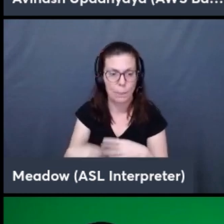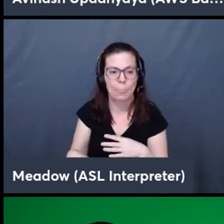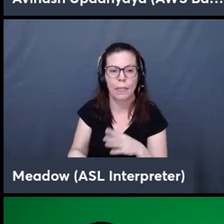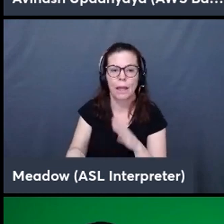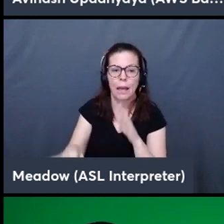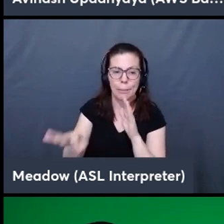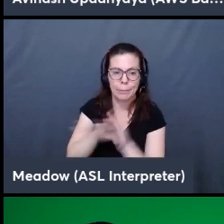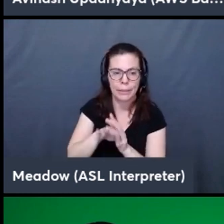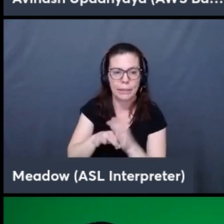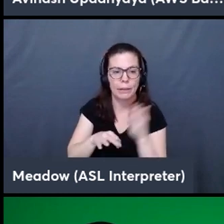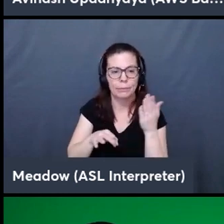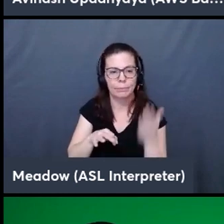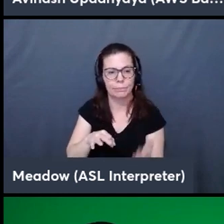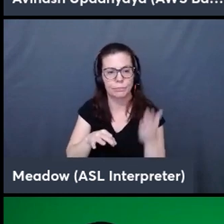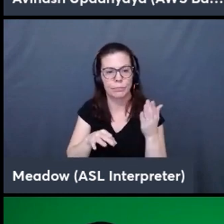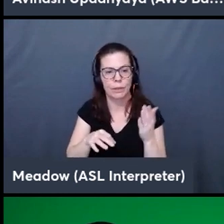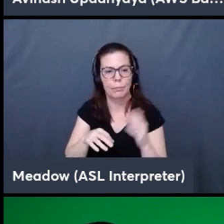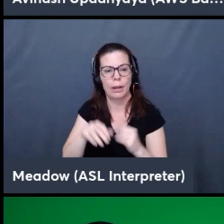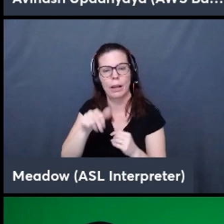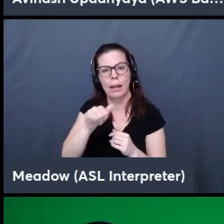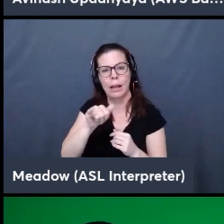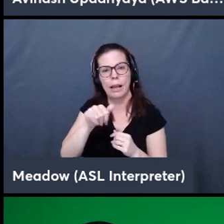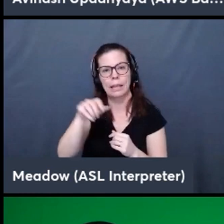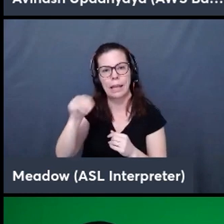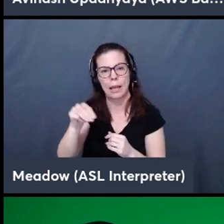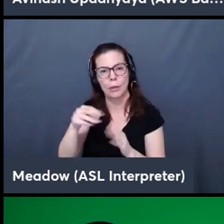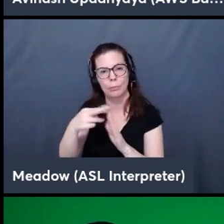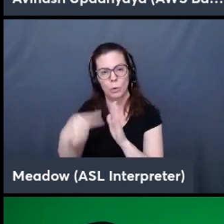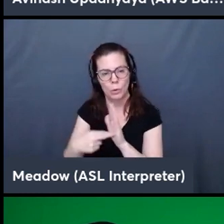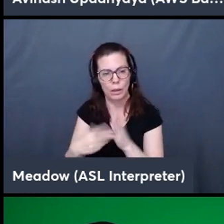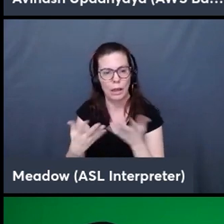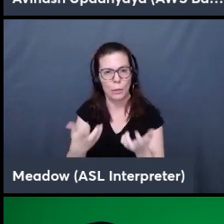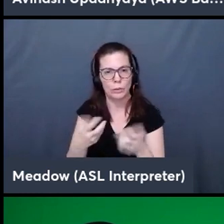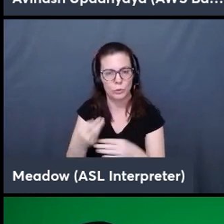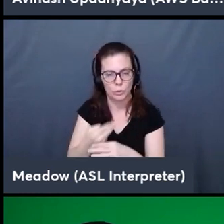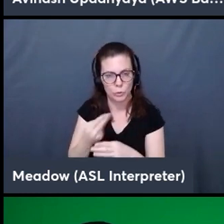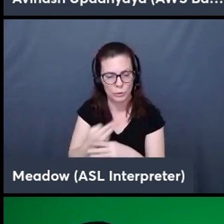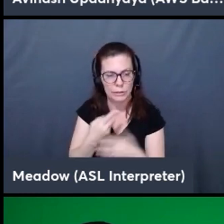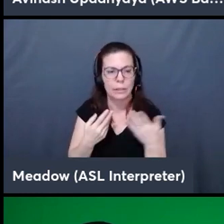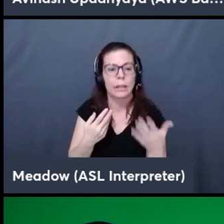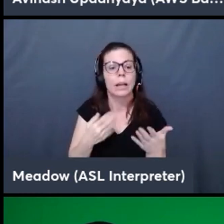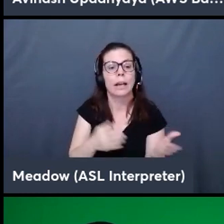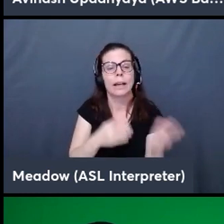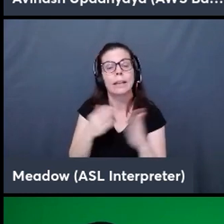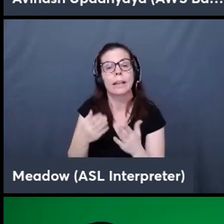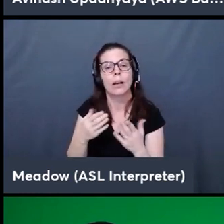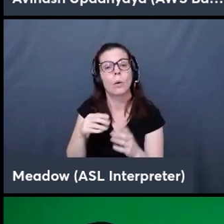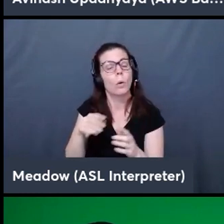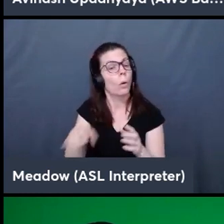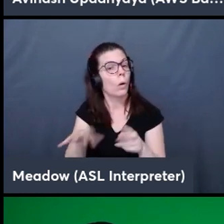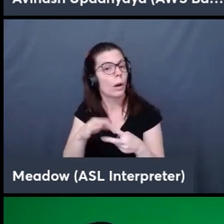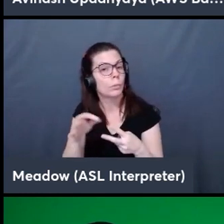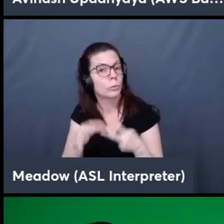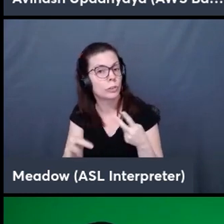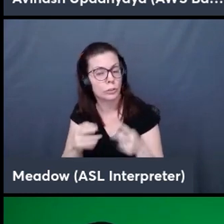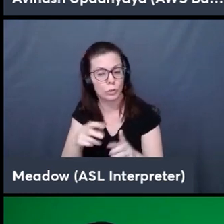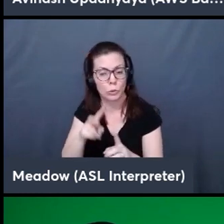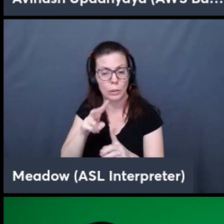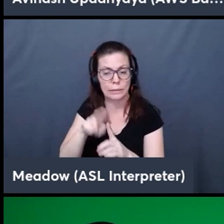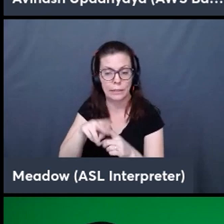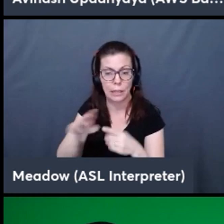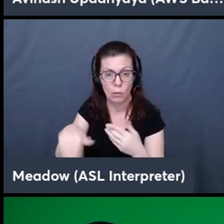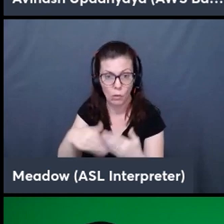IAM role, which I want to use to assign resources. And then I have the option to assign all my